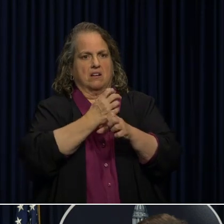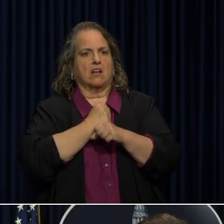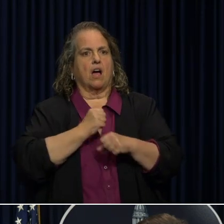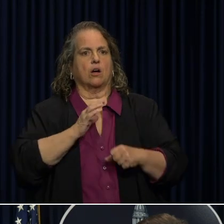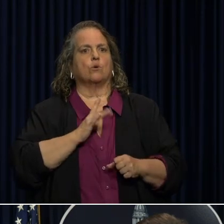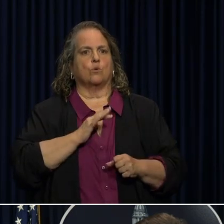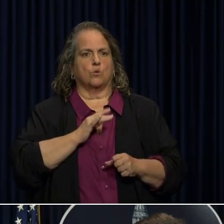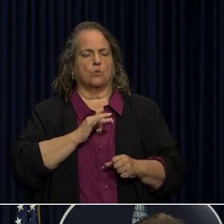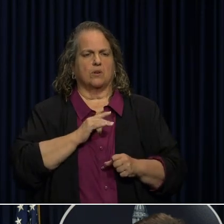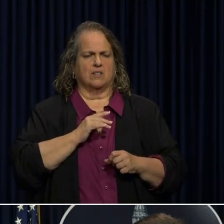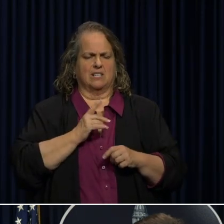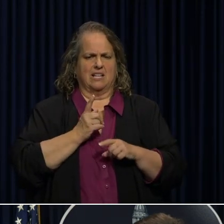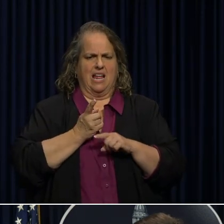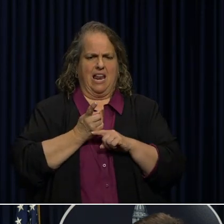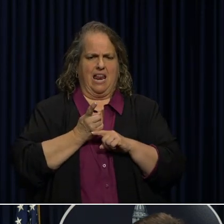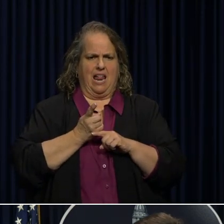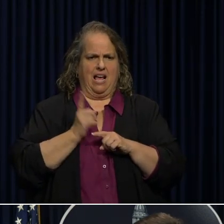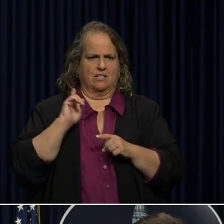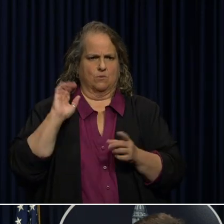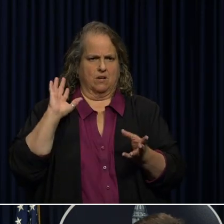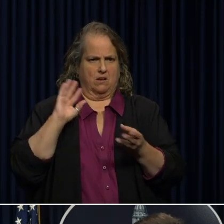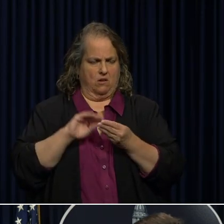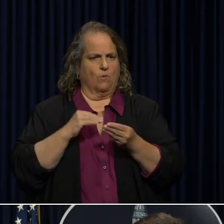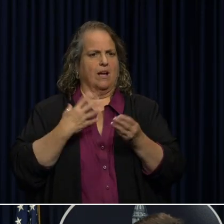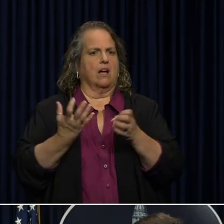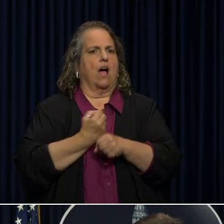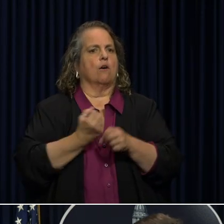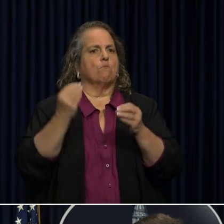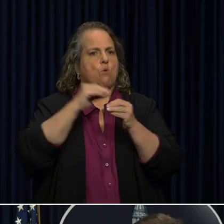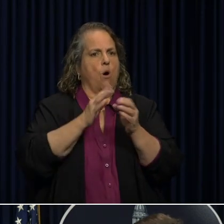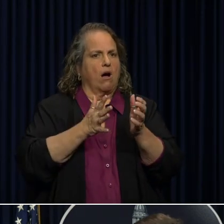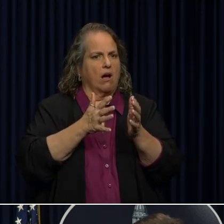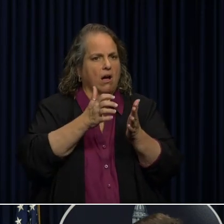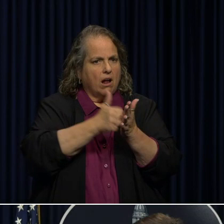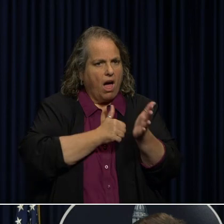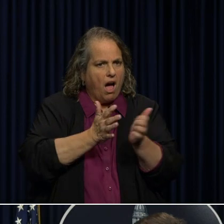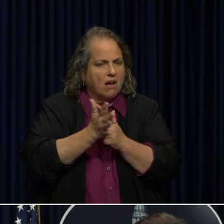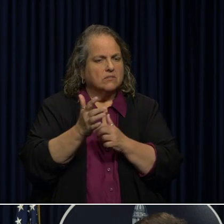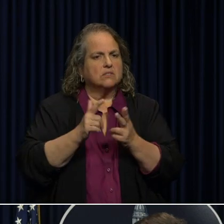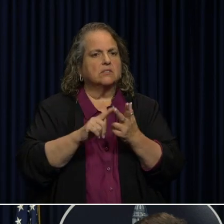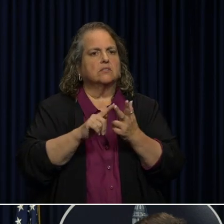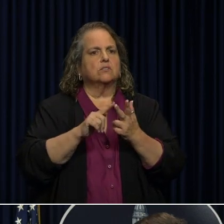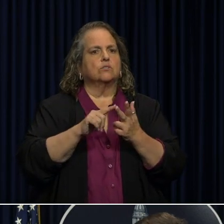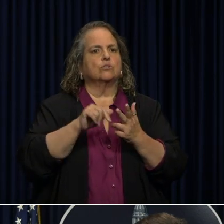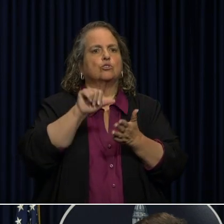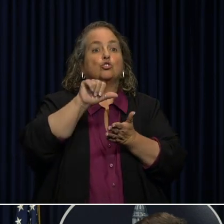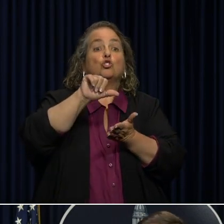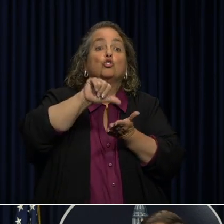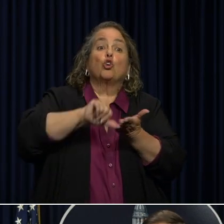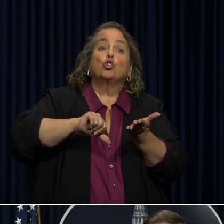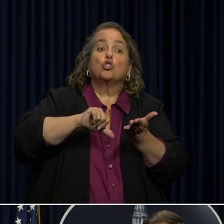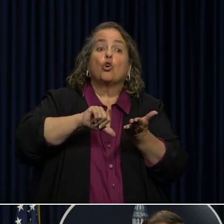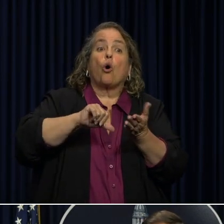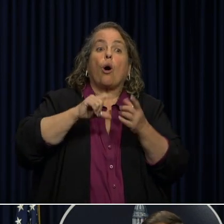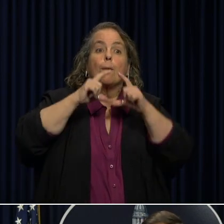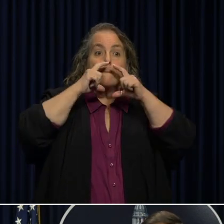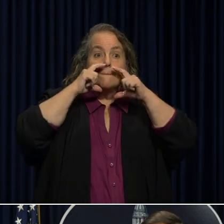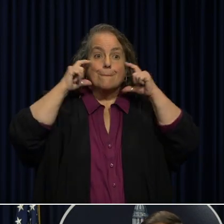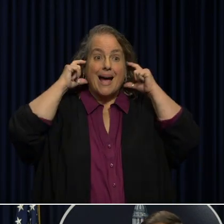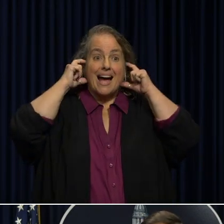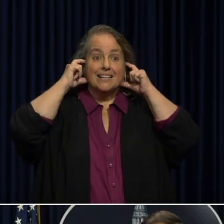week, more gloves, surgical masks. So the surgical masks have, can you back it